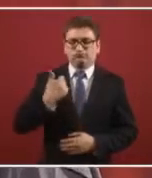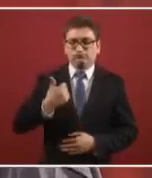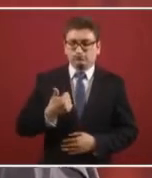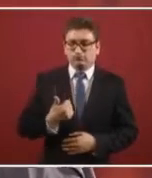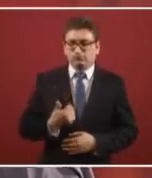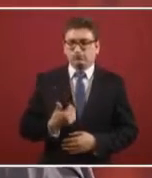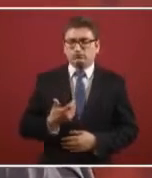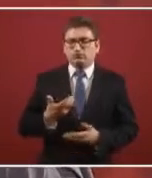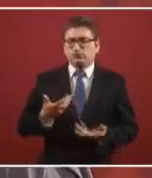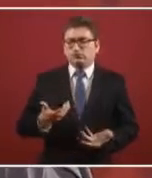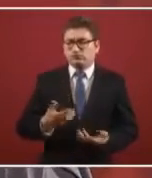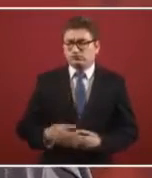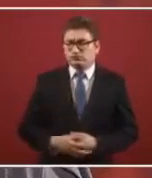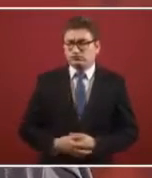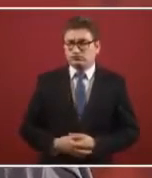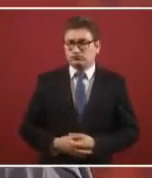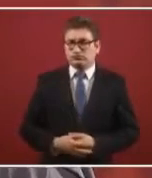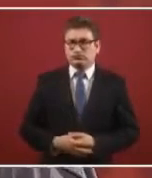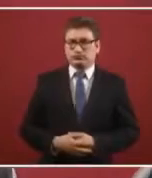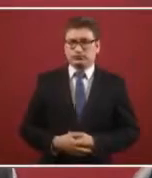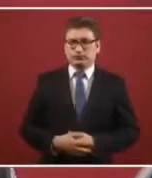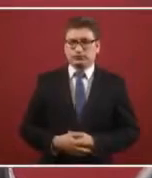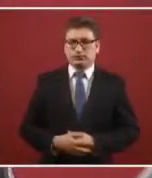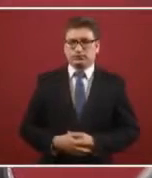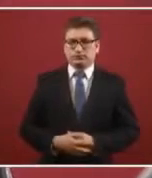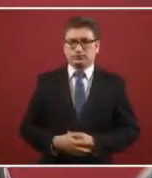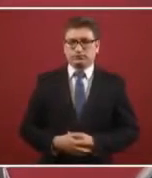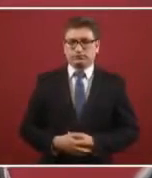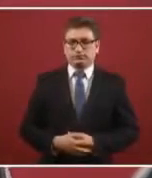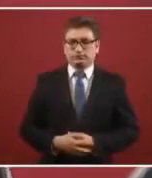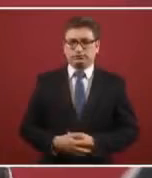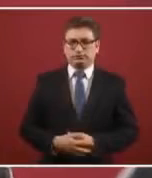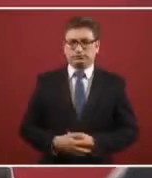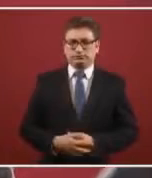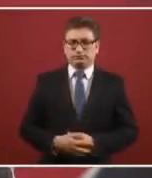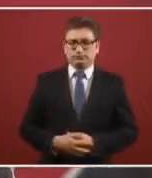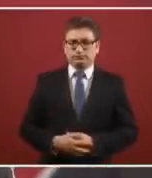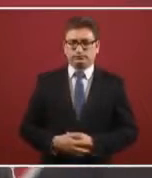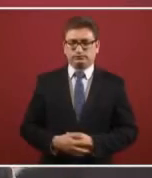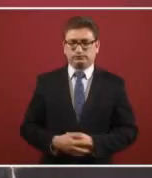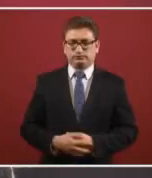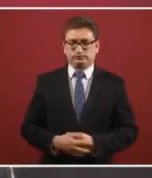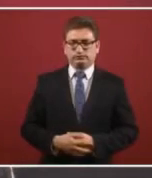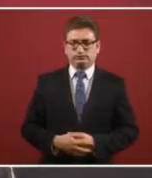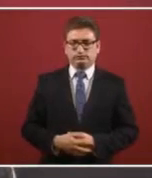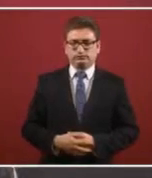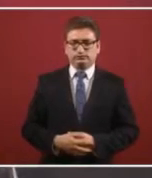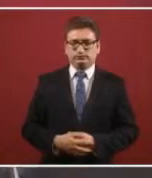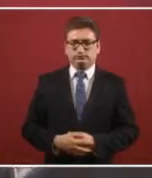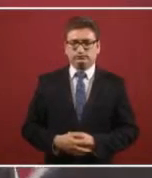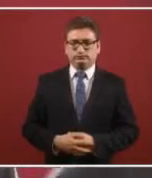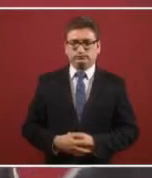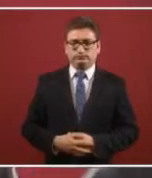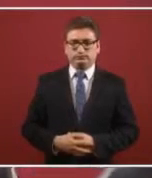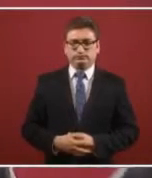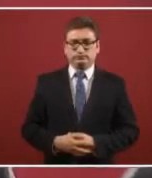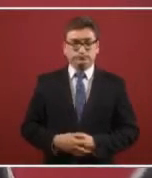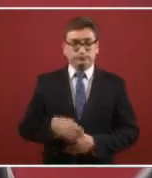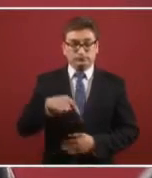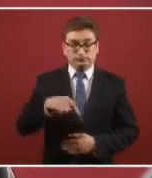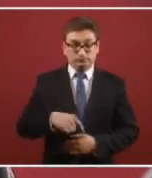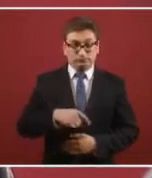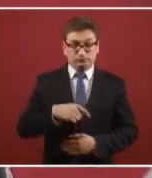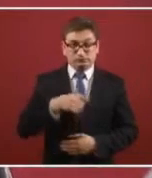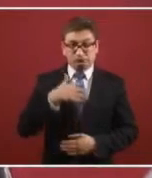No hay impunidad. There is